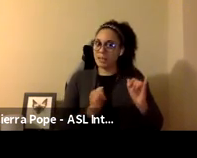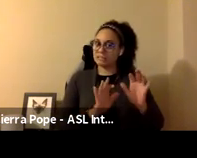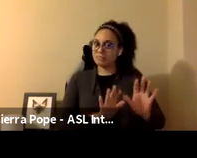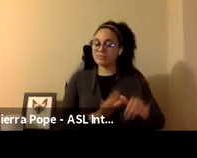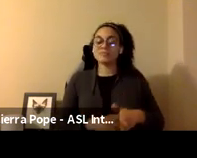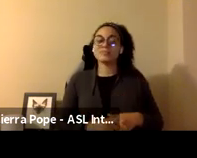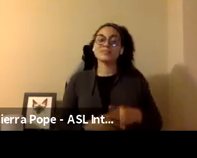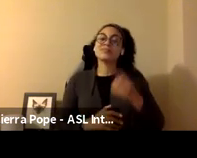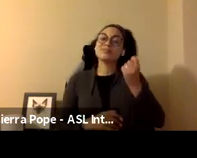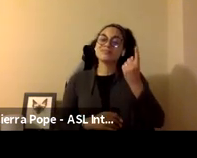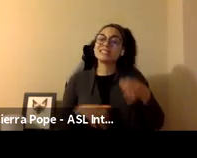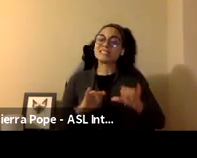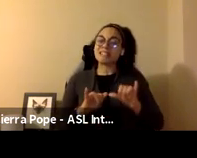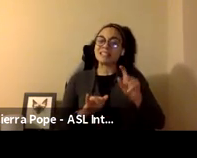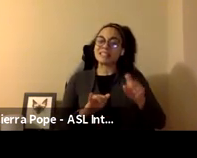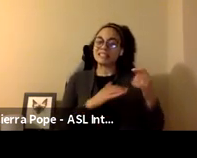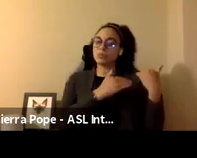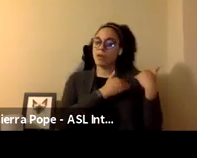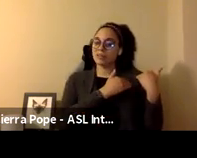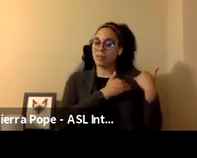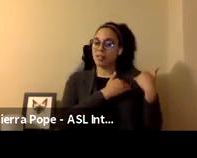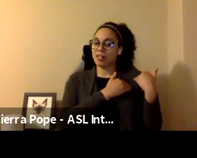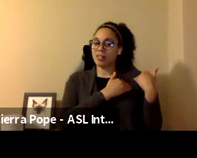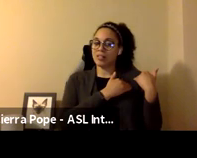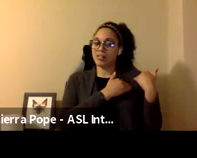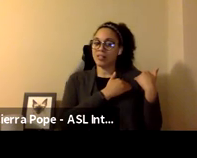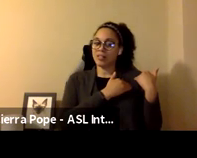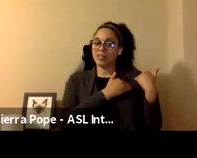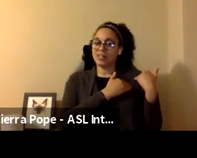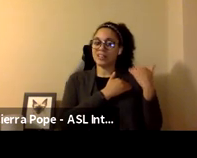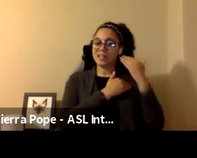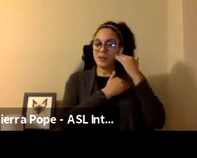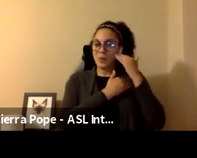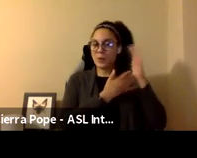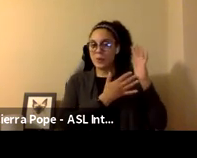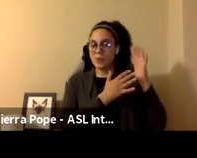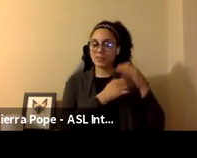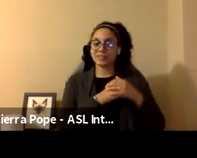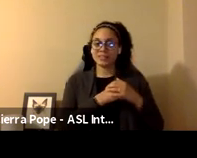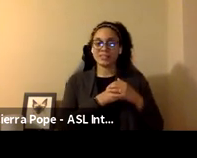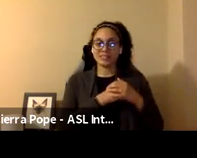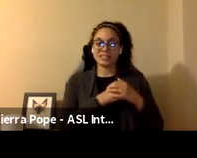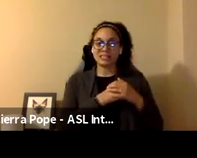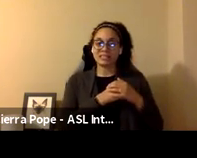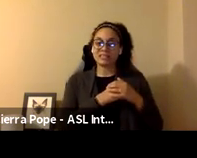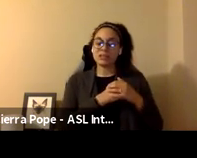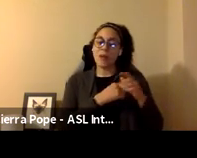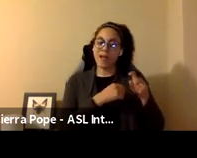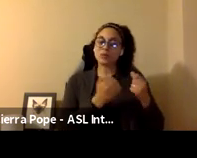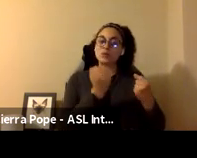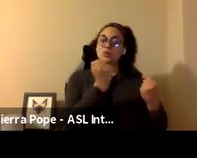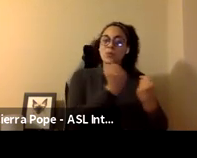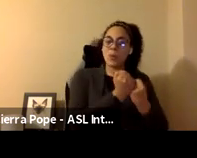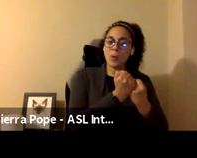need accountability. Remember, they need, I'm asking you to support them and to gradually let go. So some high